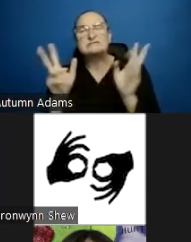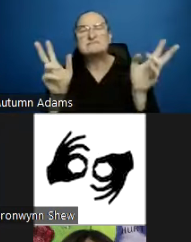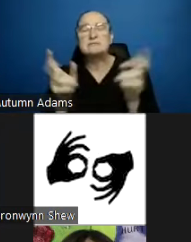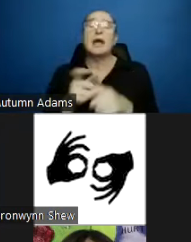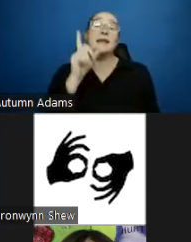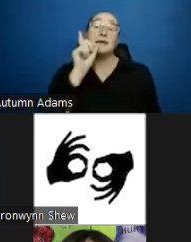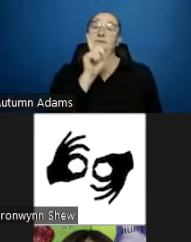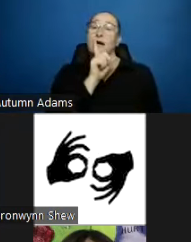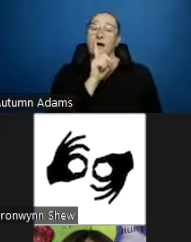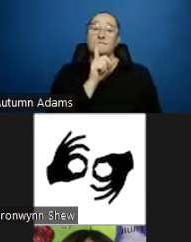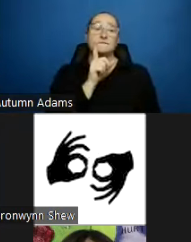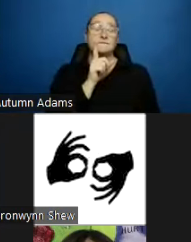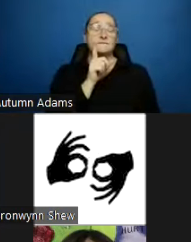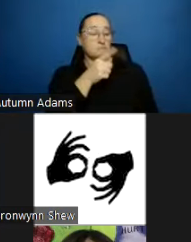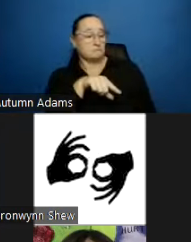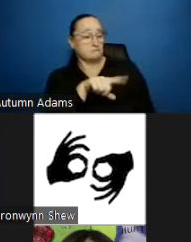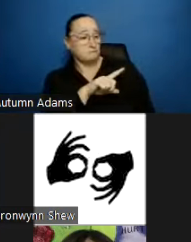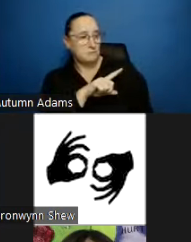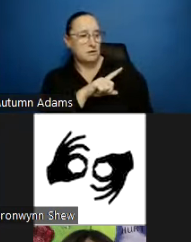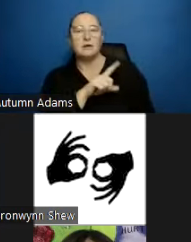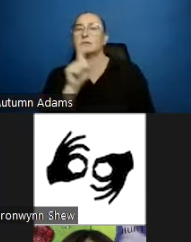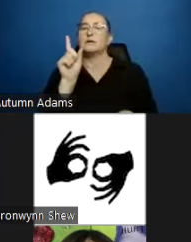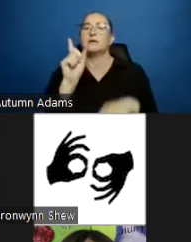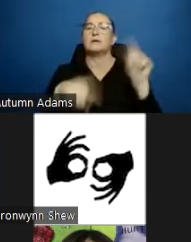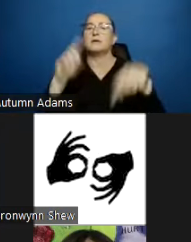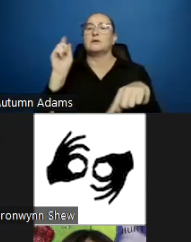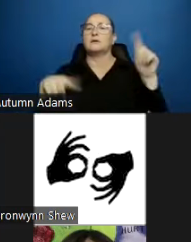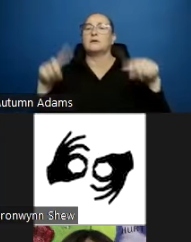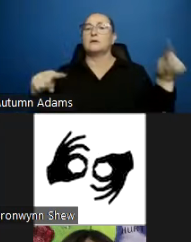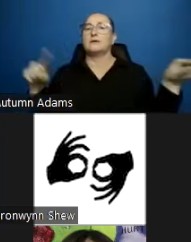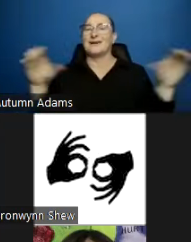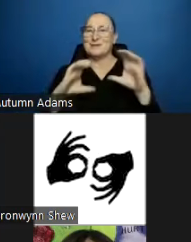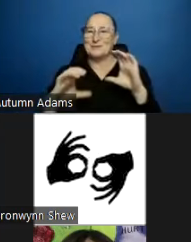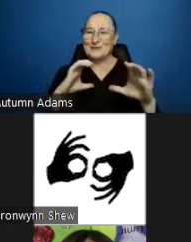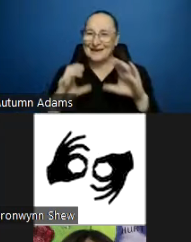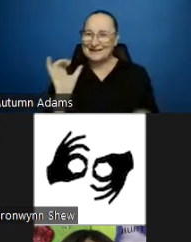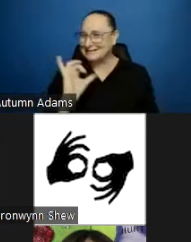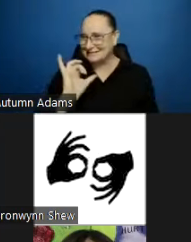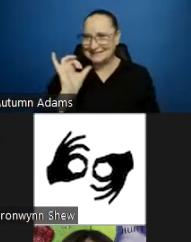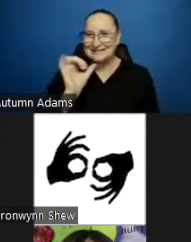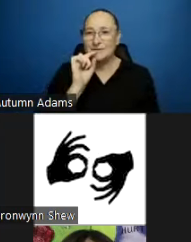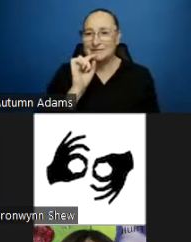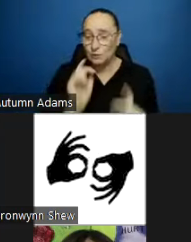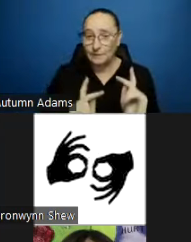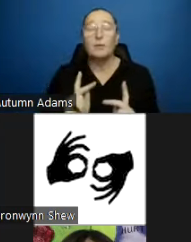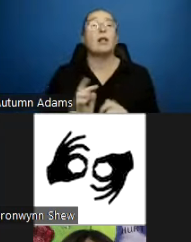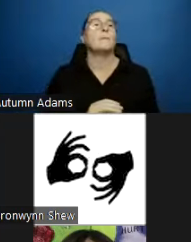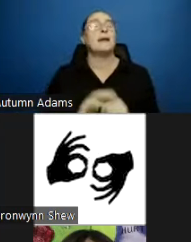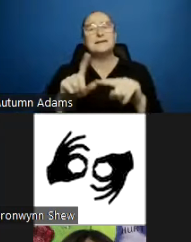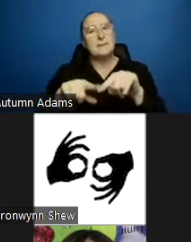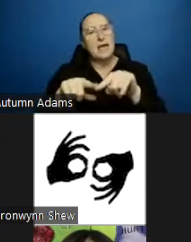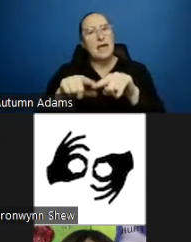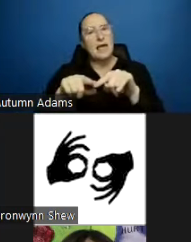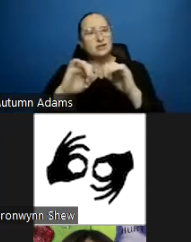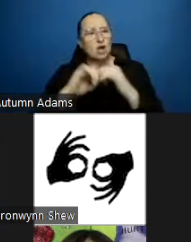people, they have all different ways of communicating, just like hearing people do. And it depends. Sometimes it depends on the deaf